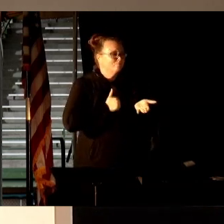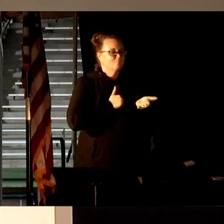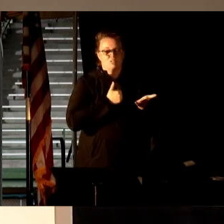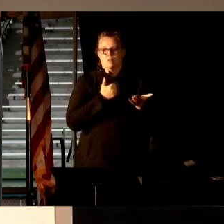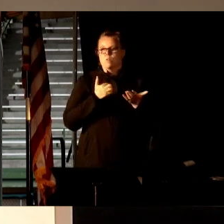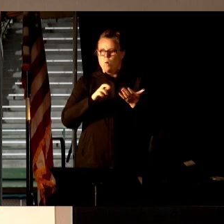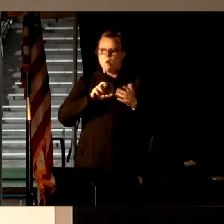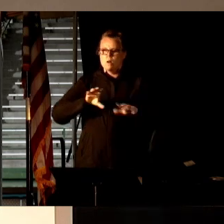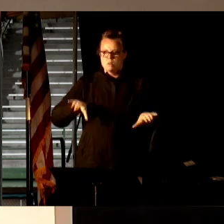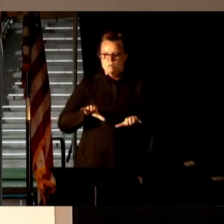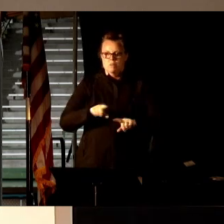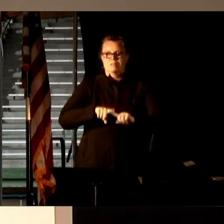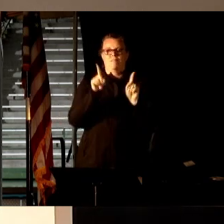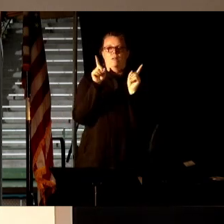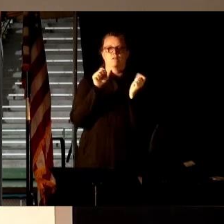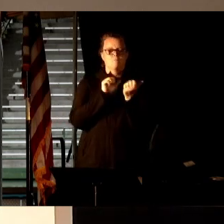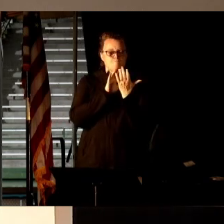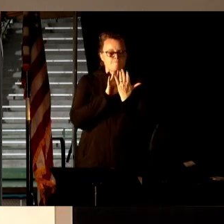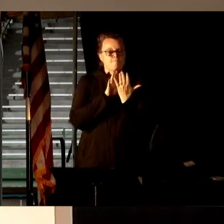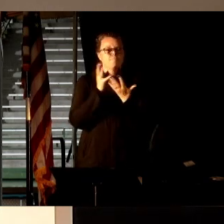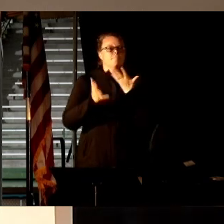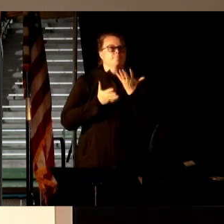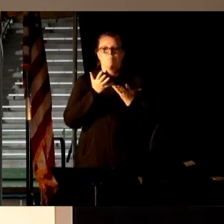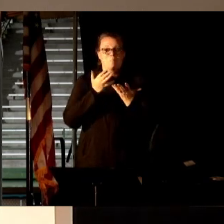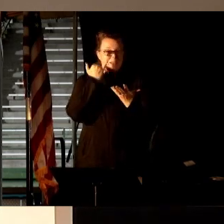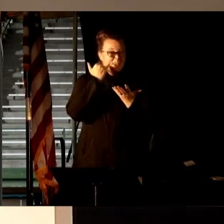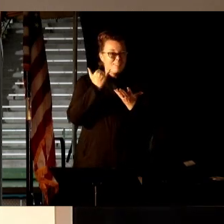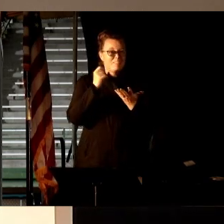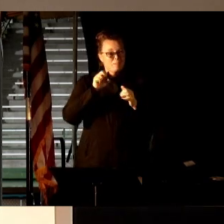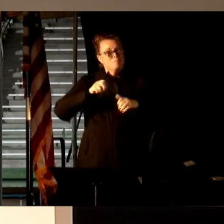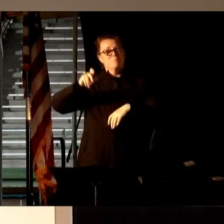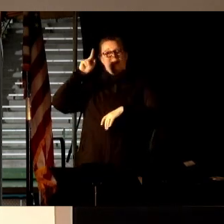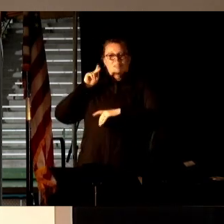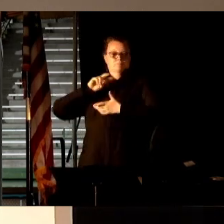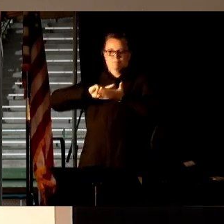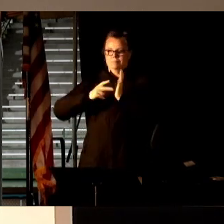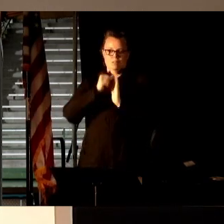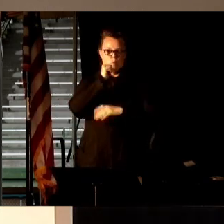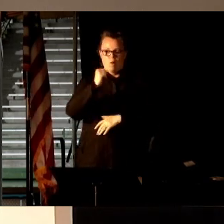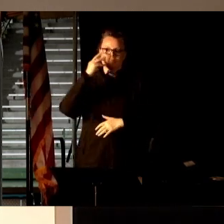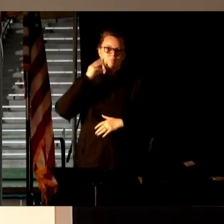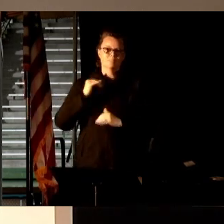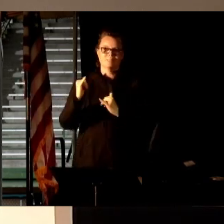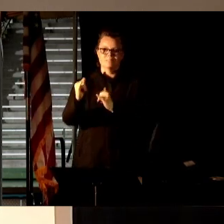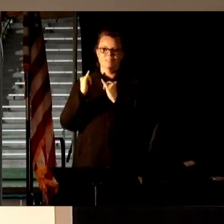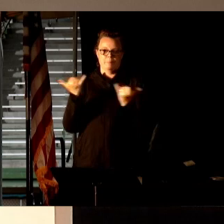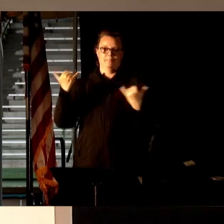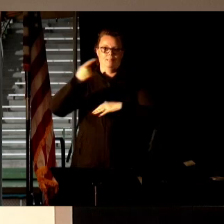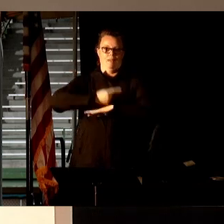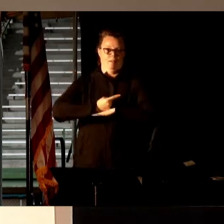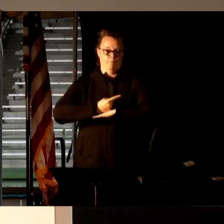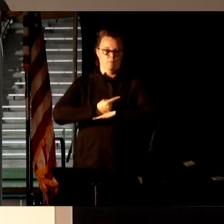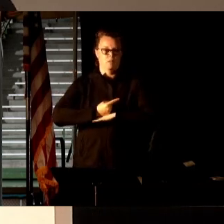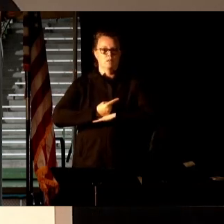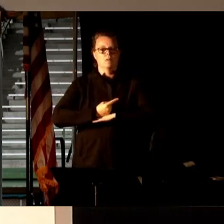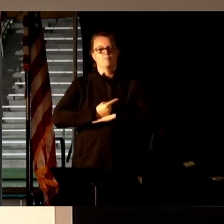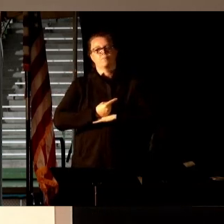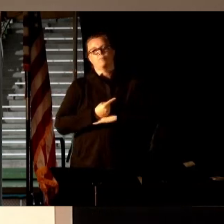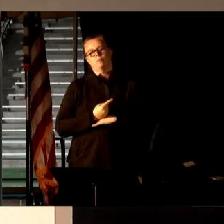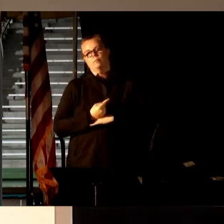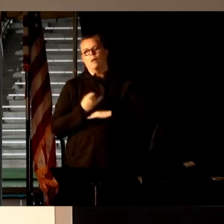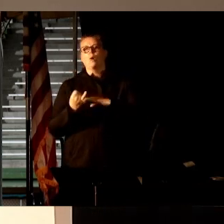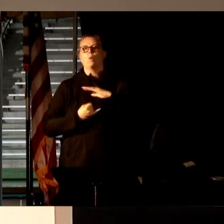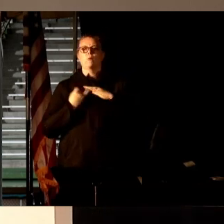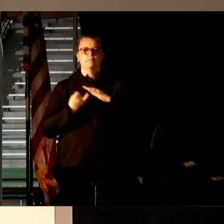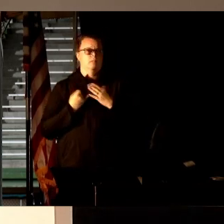differently. But then, we wouldn't have all the experience we have today. Quarantine taught me a lot. It taught me to love those